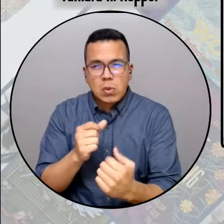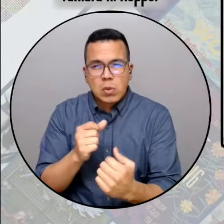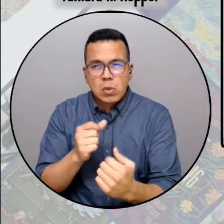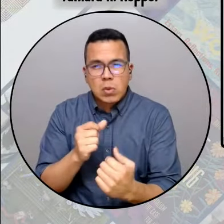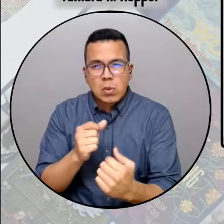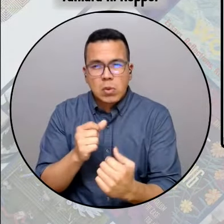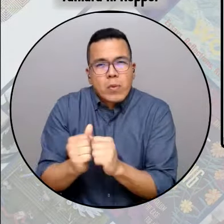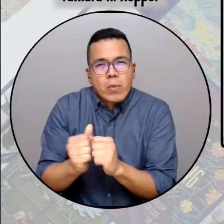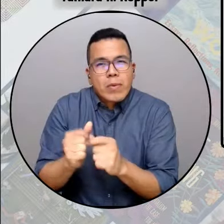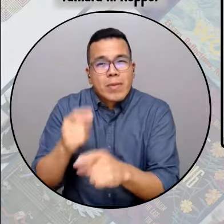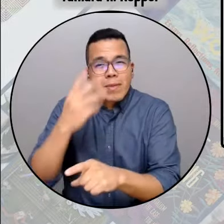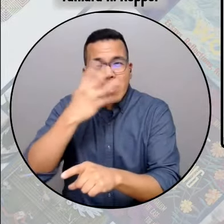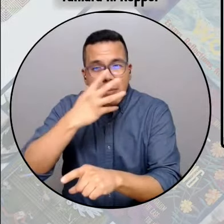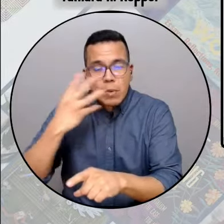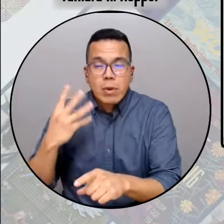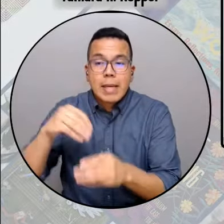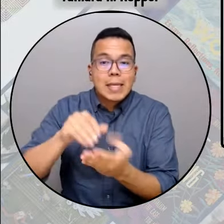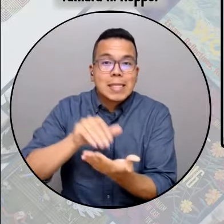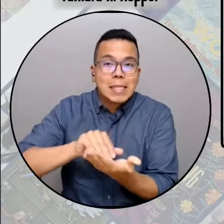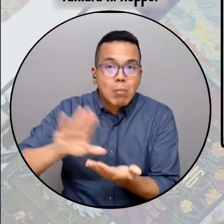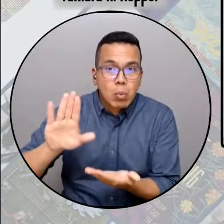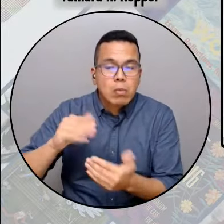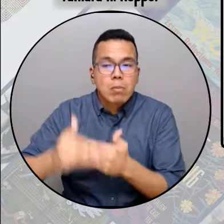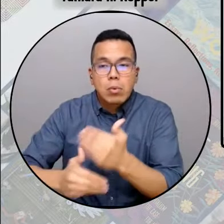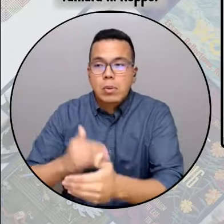in deportation proceedings, whether it's